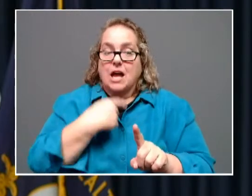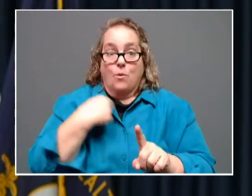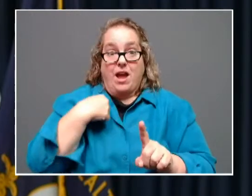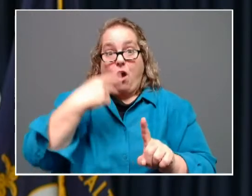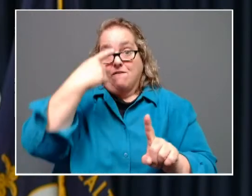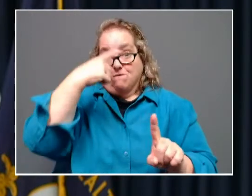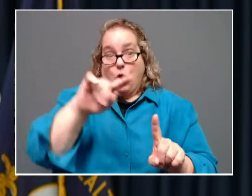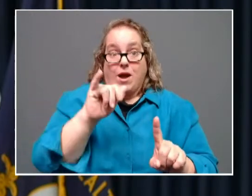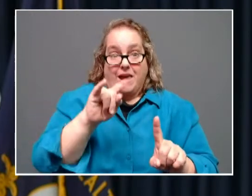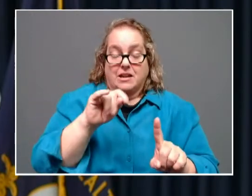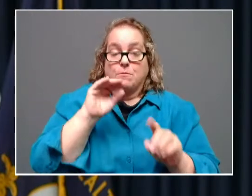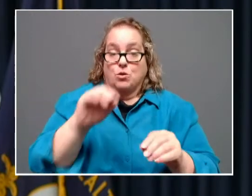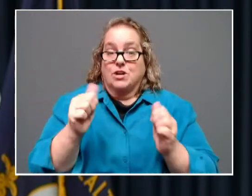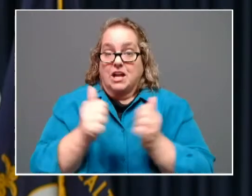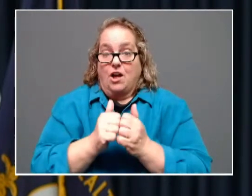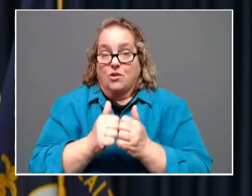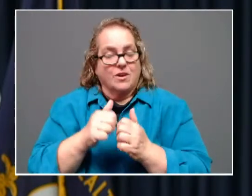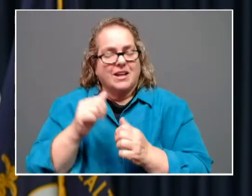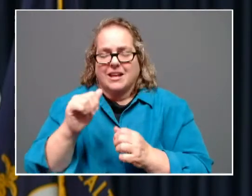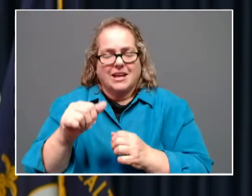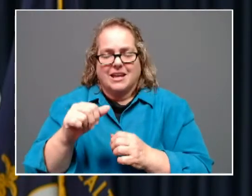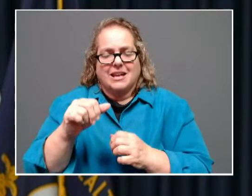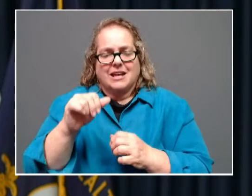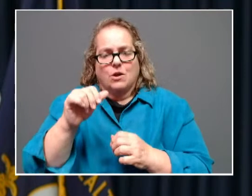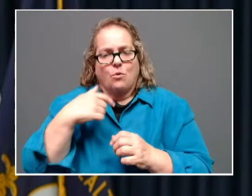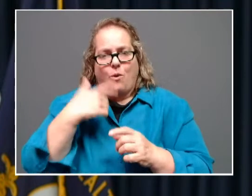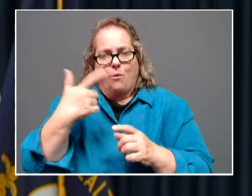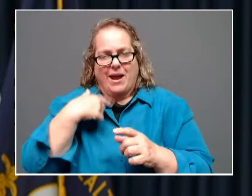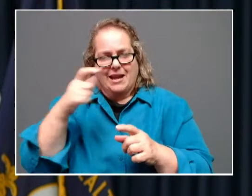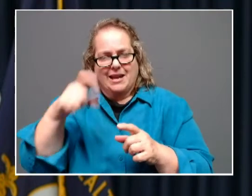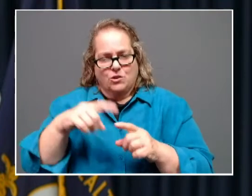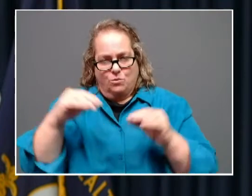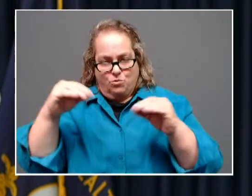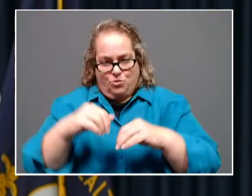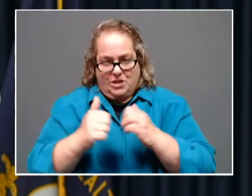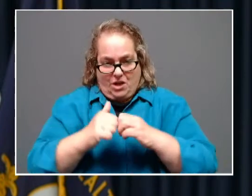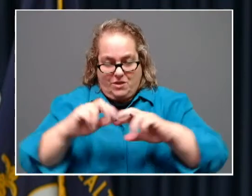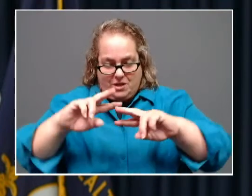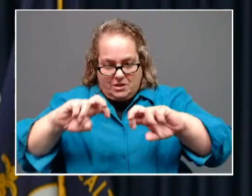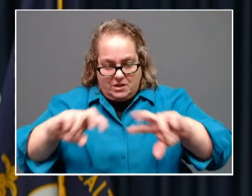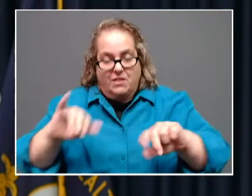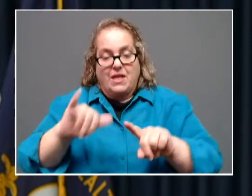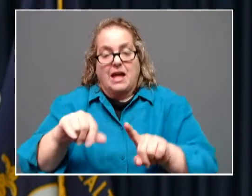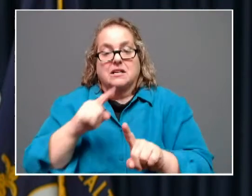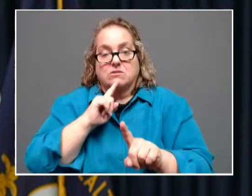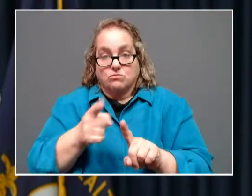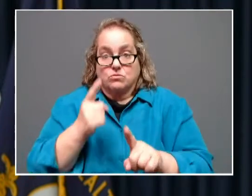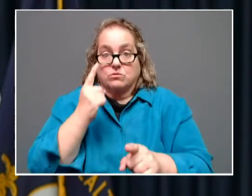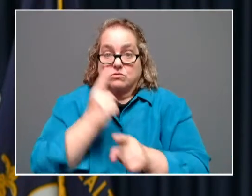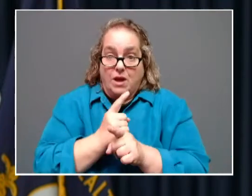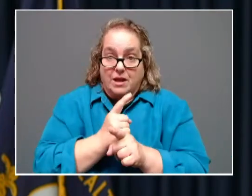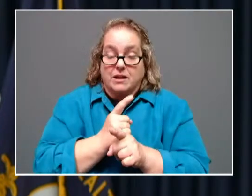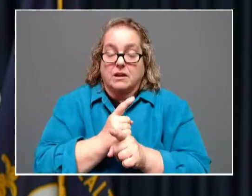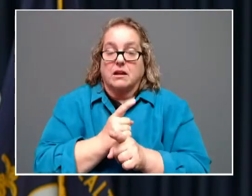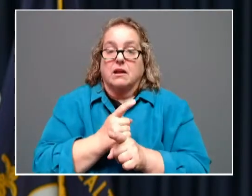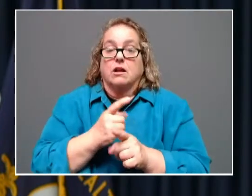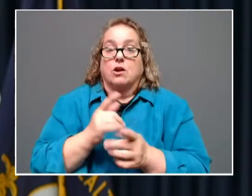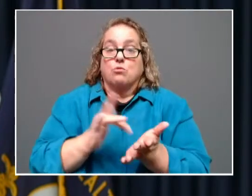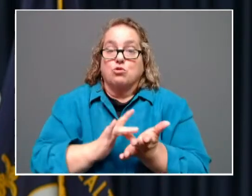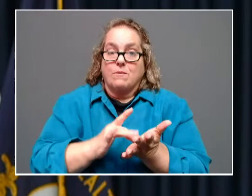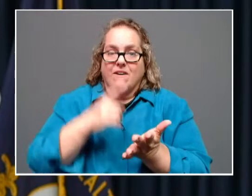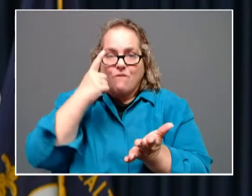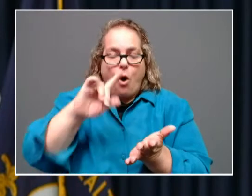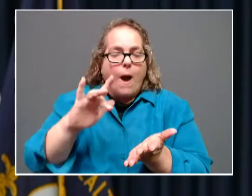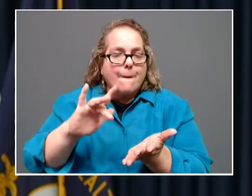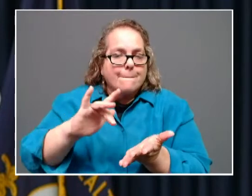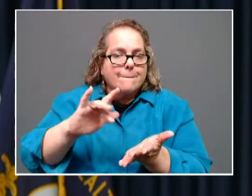that is put together has to be effective. It has to ensure that prescriptions are for a medical reason, have to ensure that it's not diverted